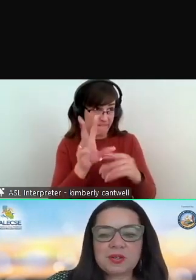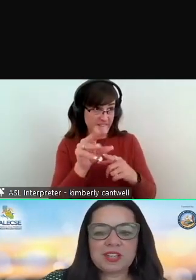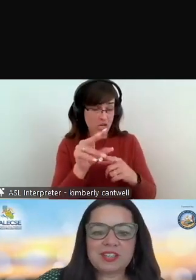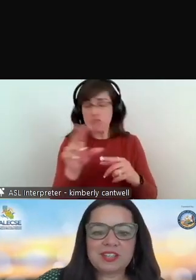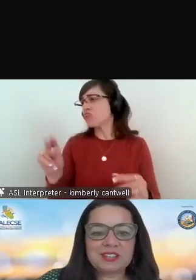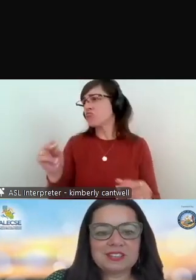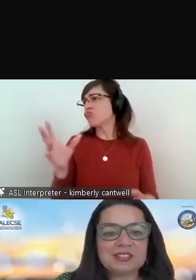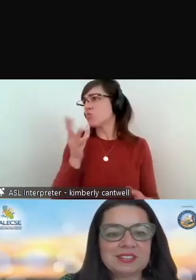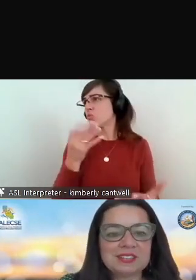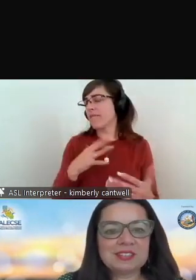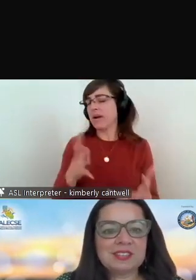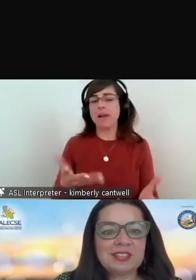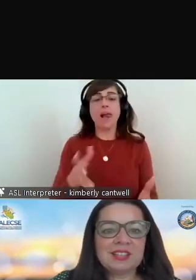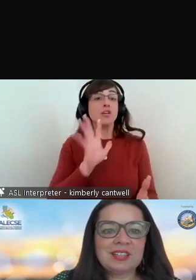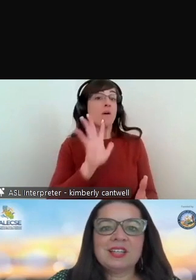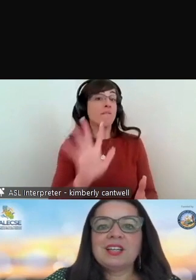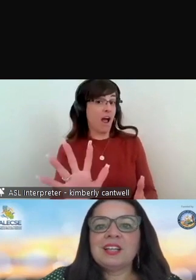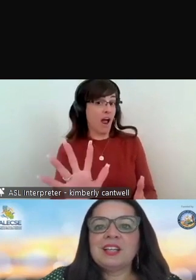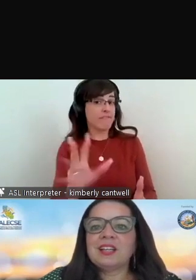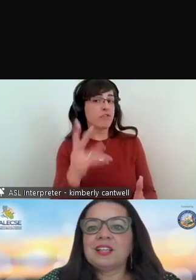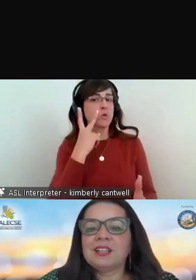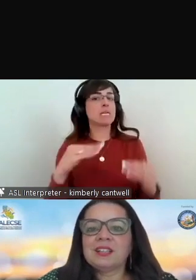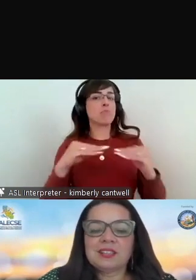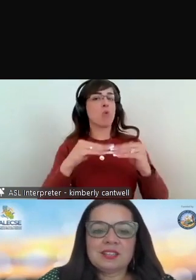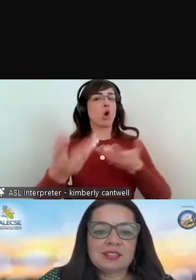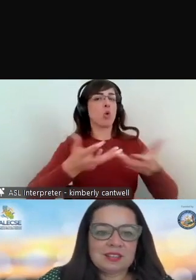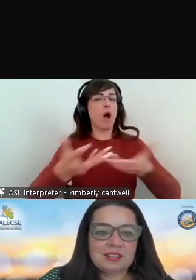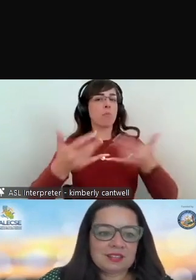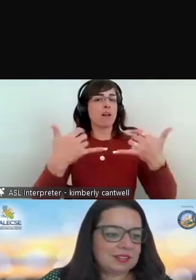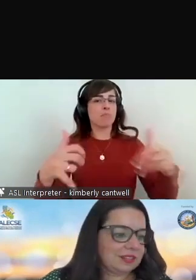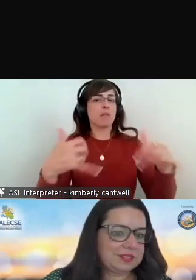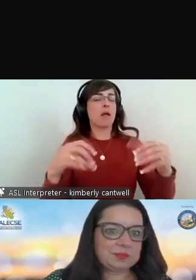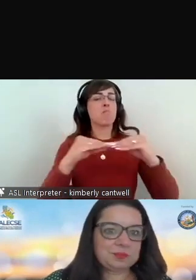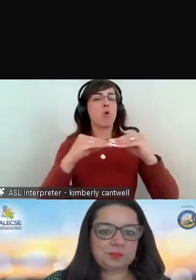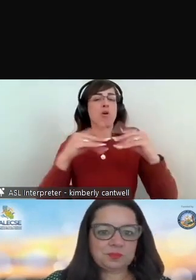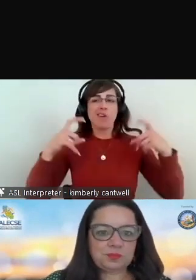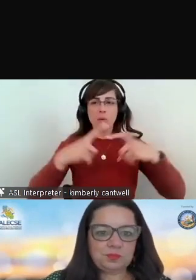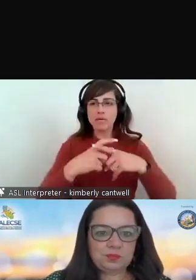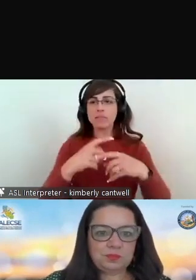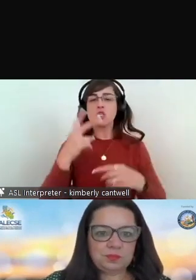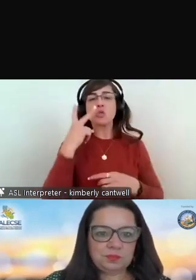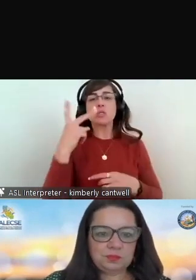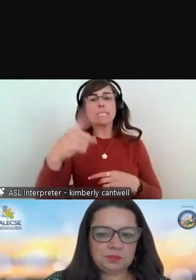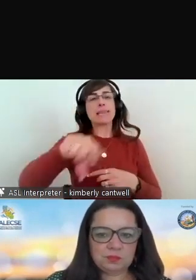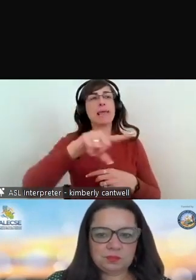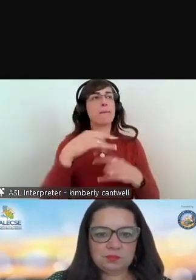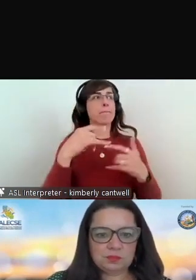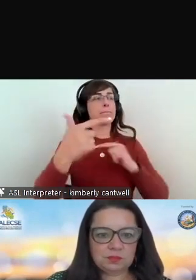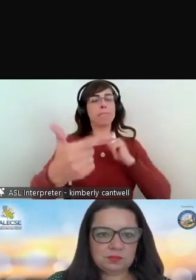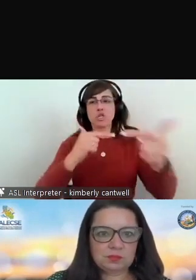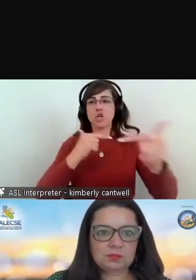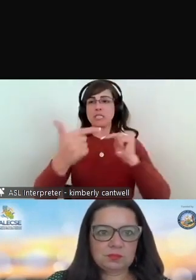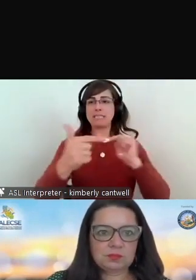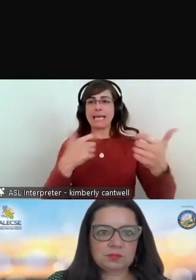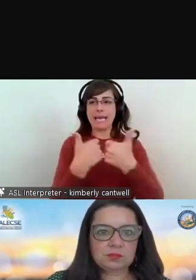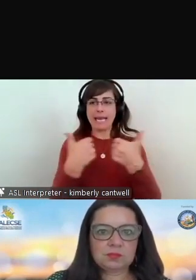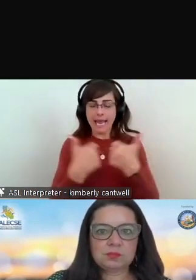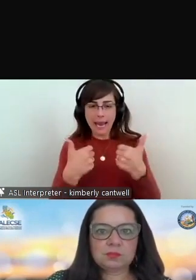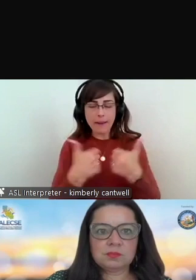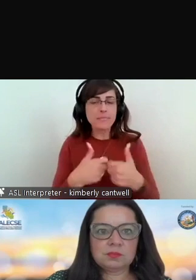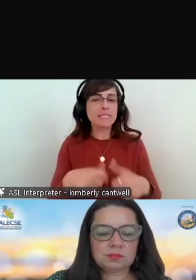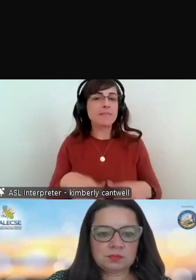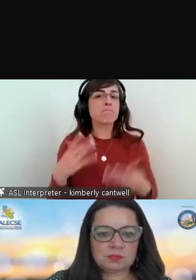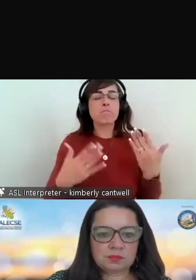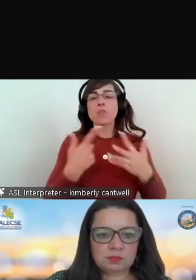think we're good. Okay, age 5, you're going to see more cooperative play, get more complex. You're going to see them playing turn-taking games. They may